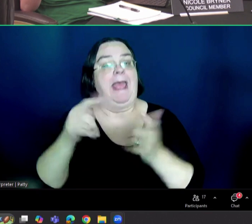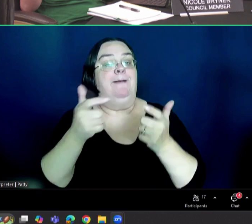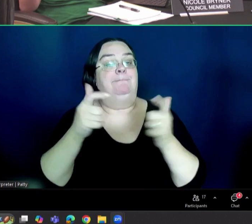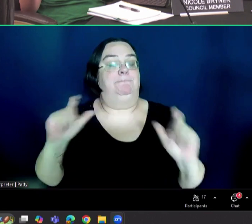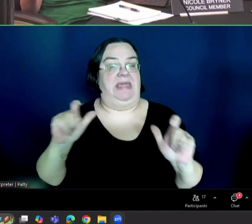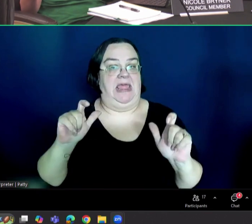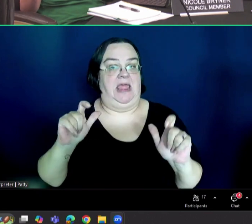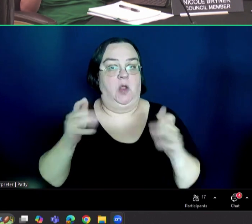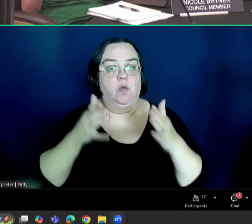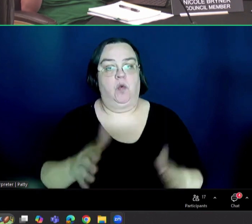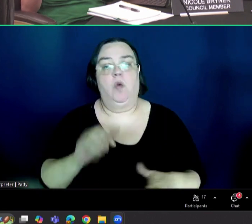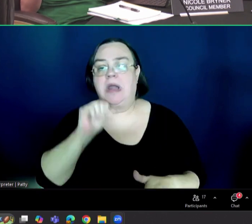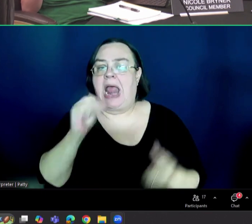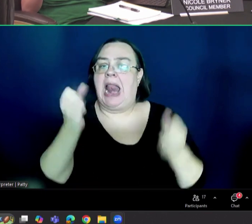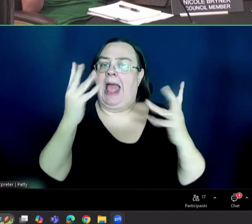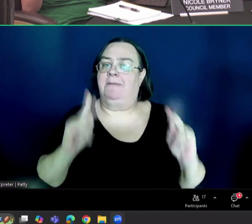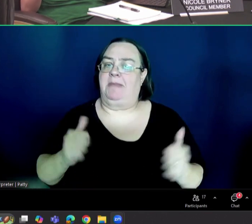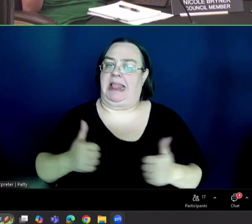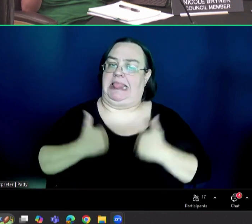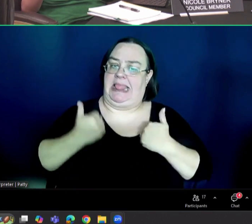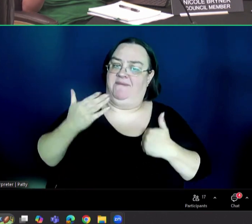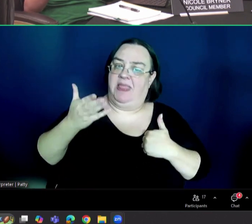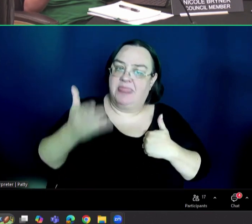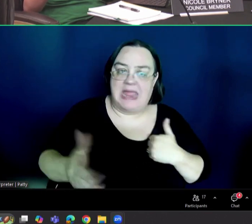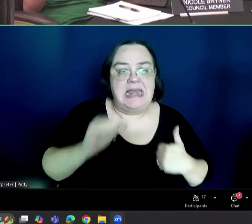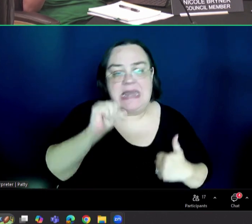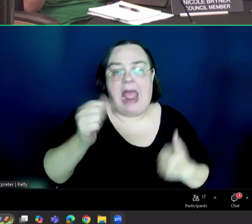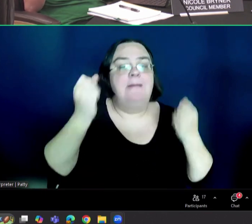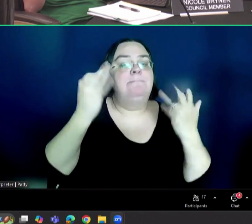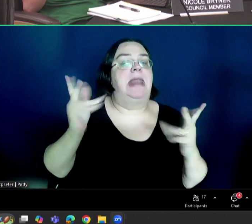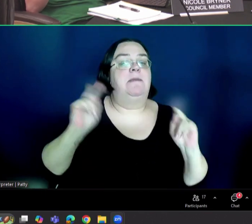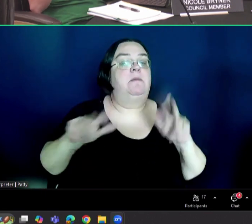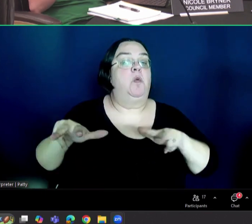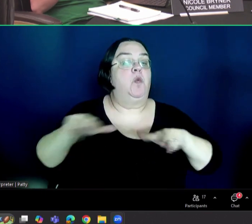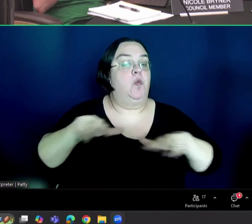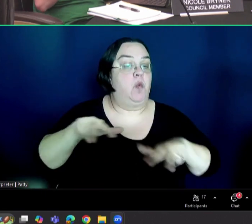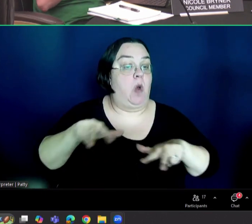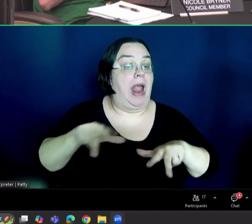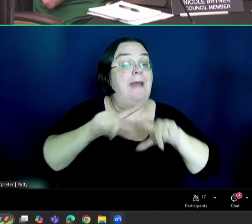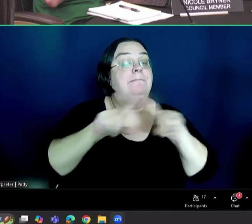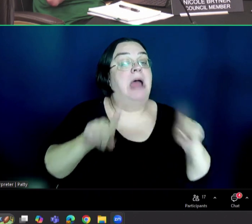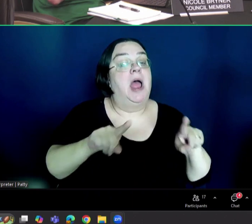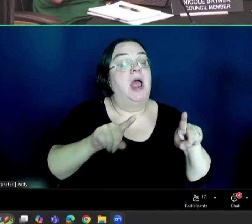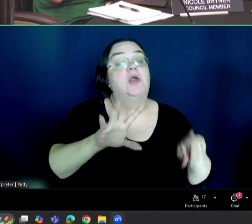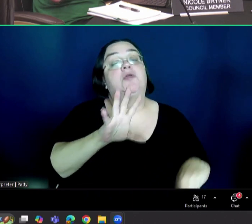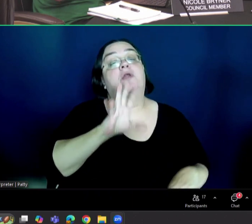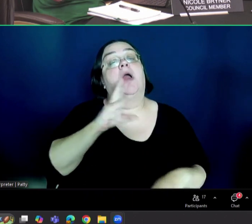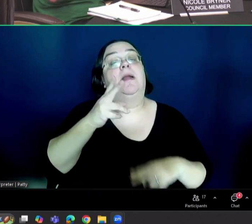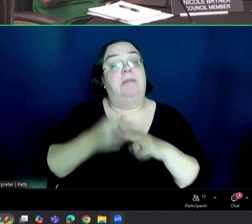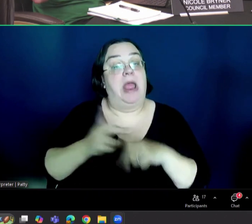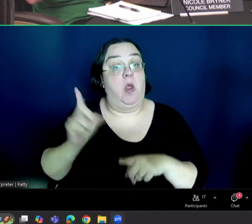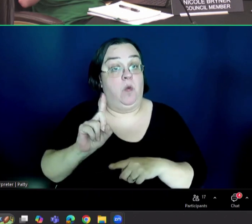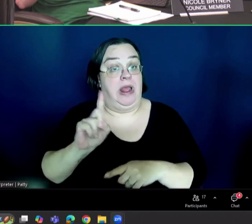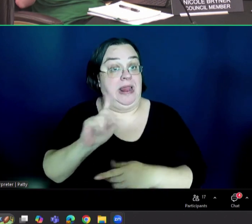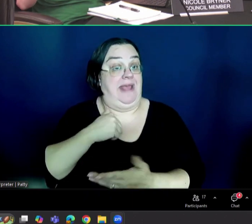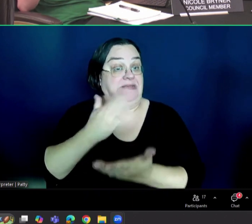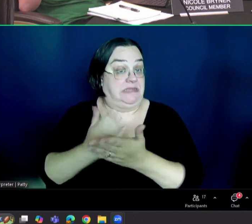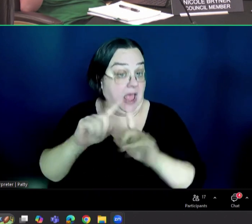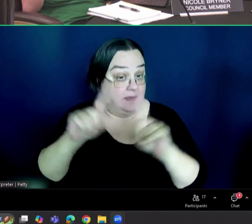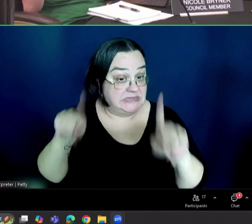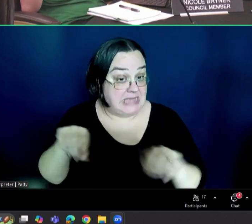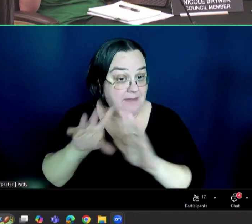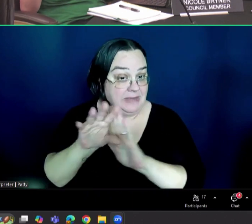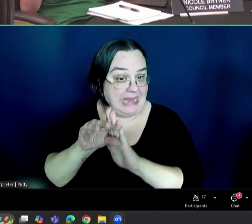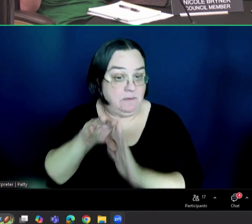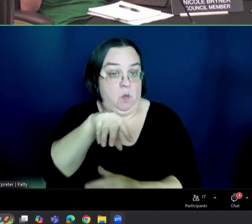people living on it, doesn't have as many pedestrians. But when we get to the point where there are stop sign cameras within